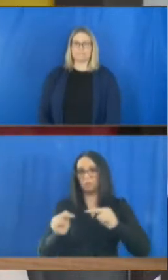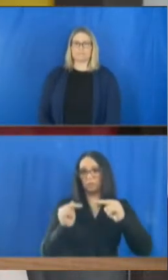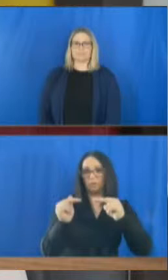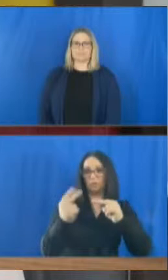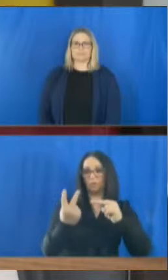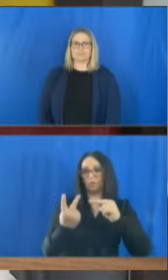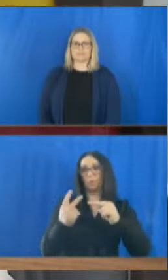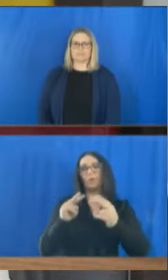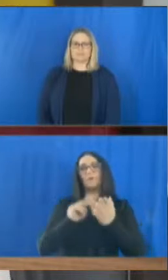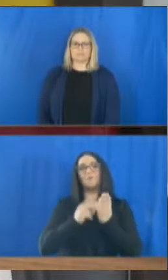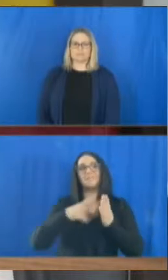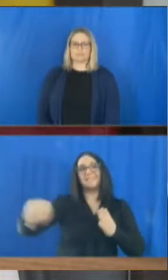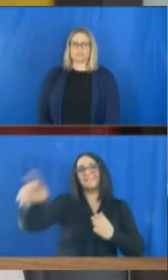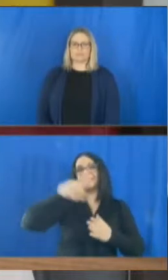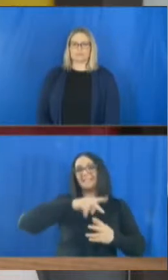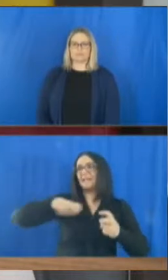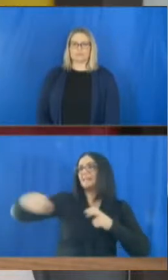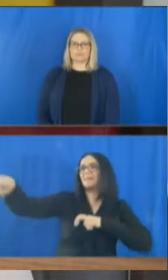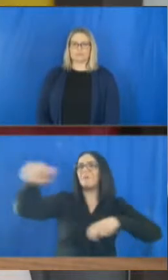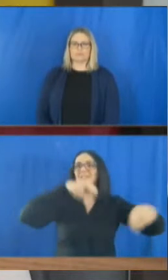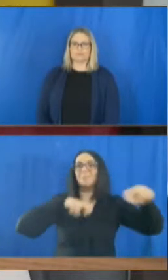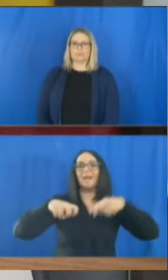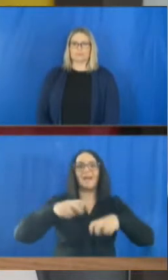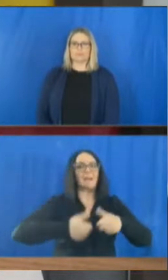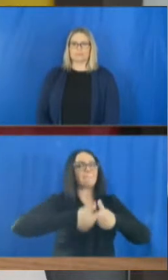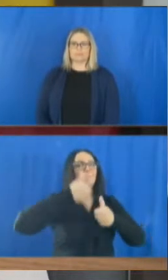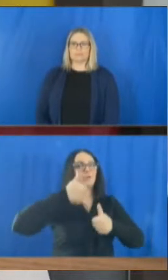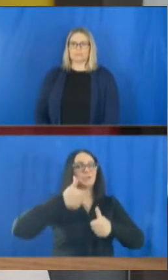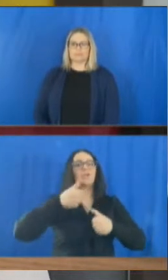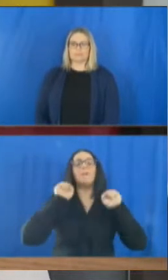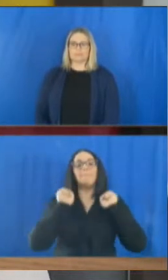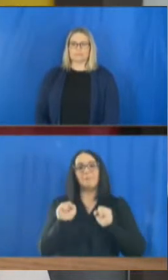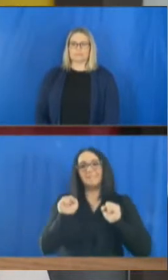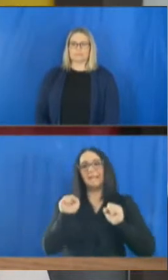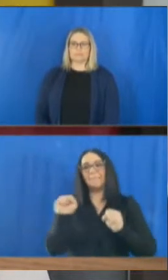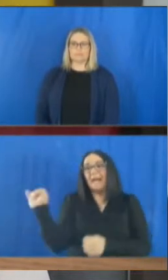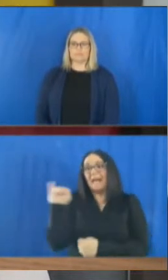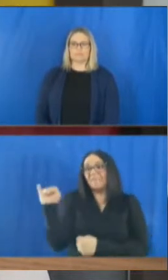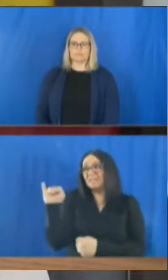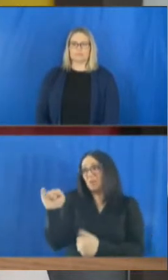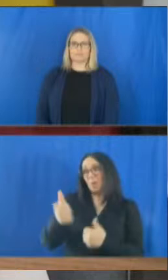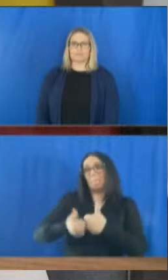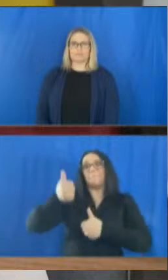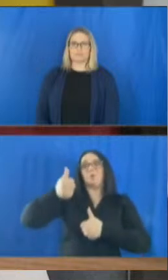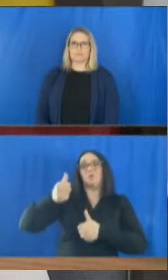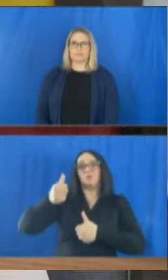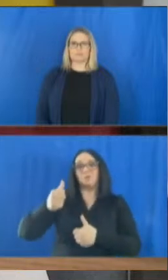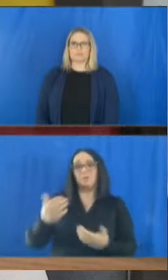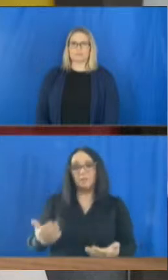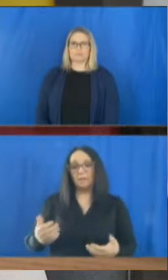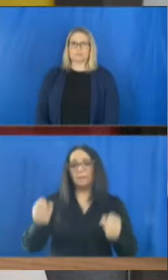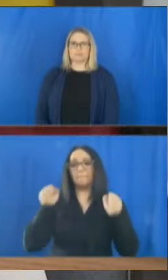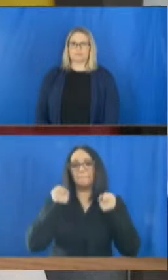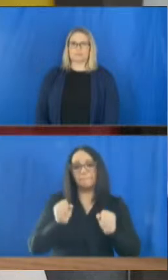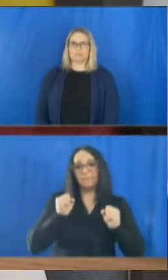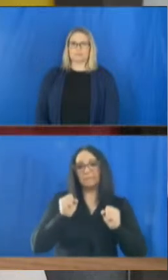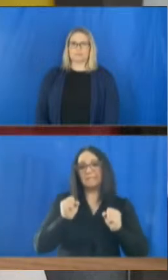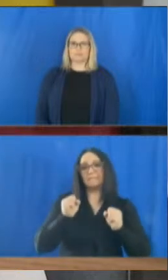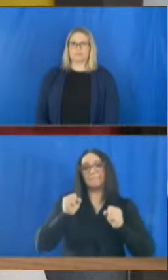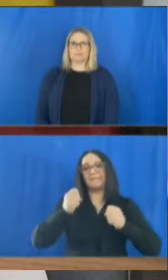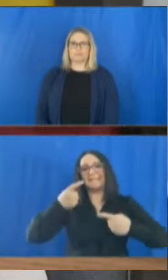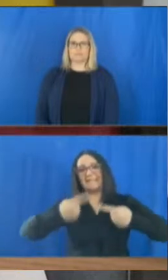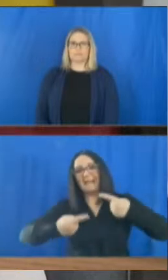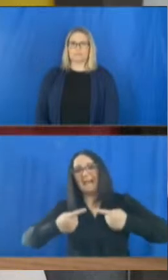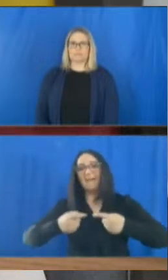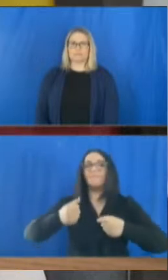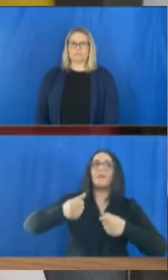virus. But because of your actions, the peak will not be as severe as we first anticipated. And the healthcare system is still